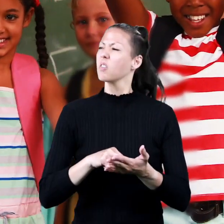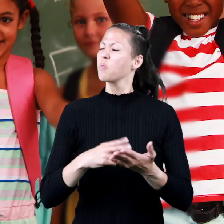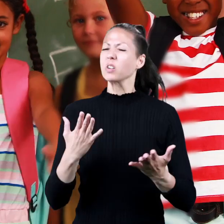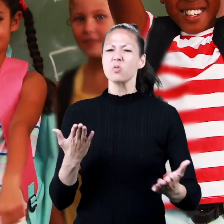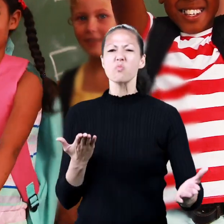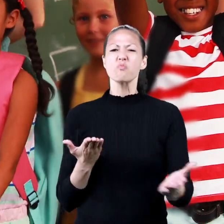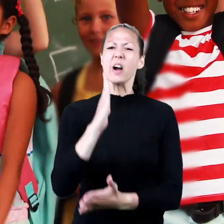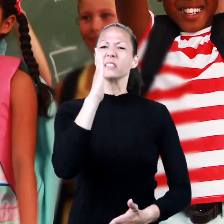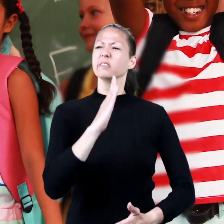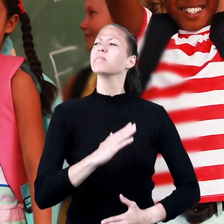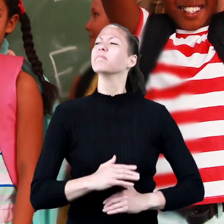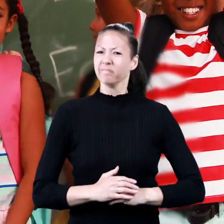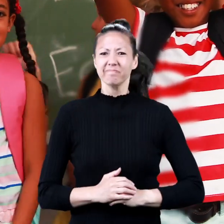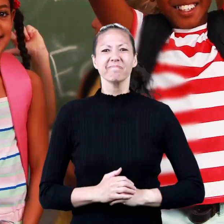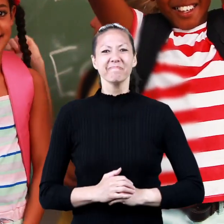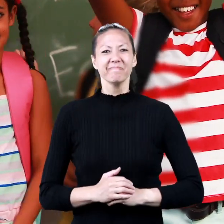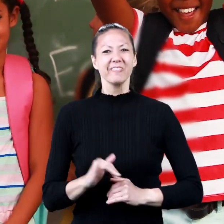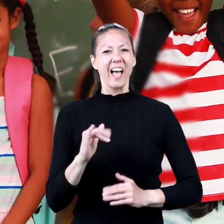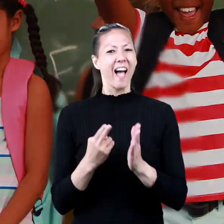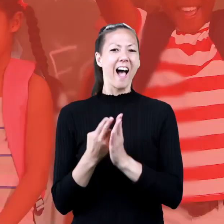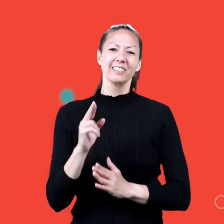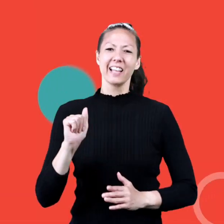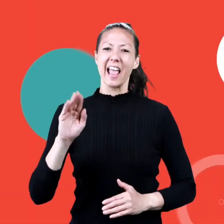like Honest Abe.